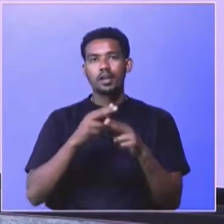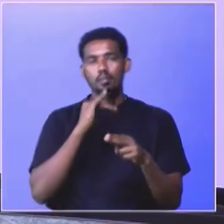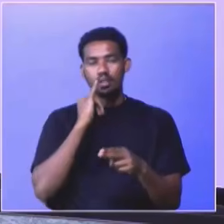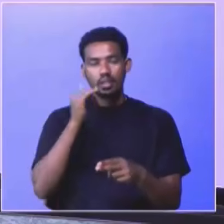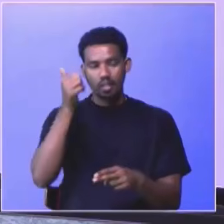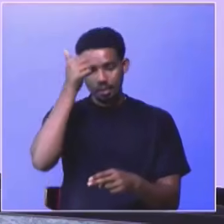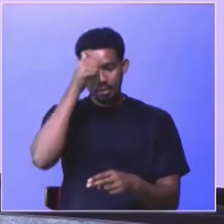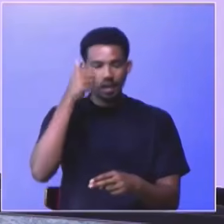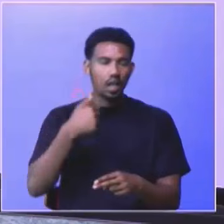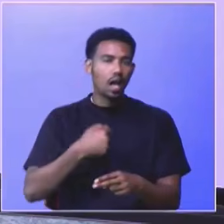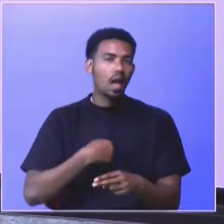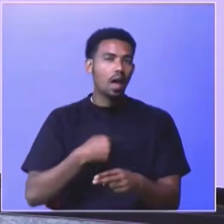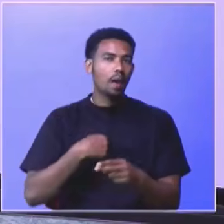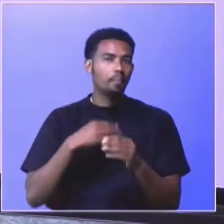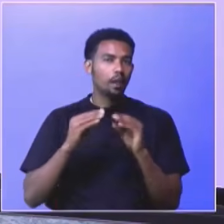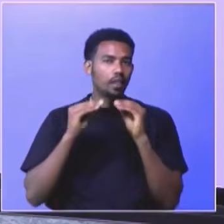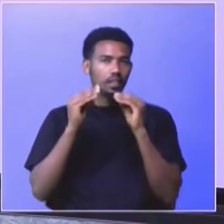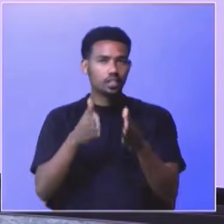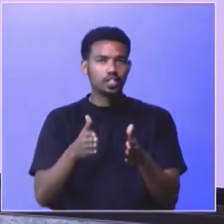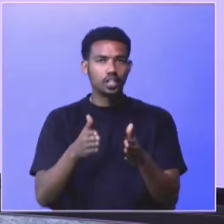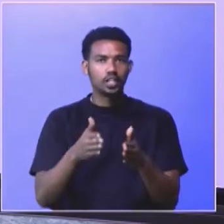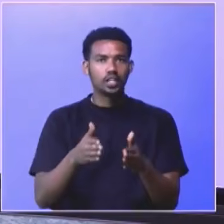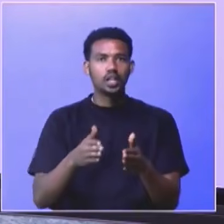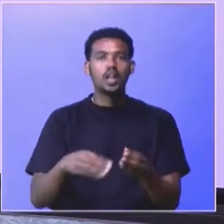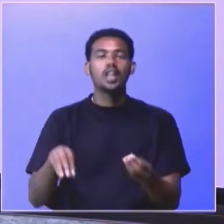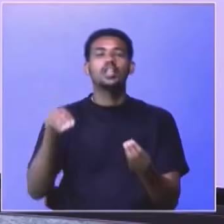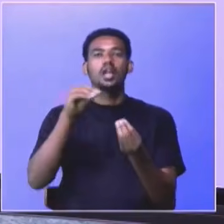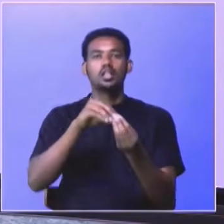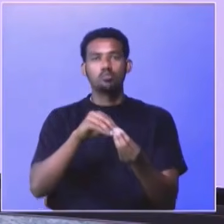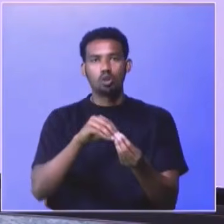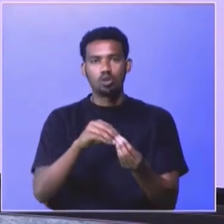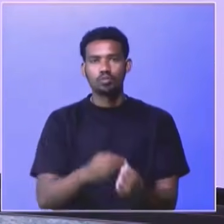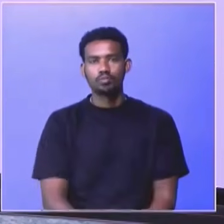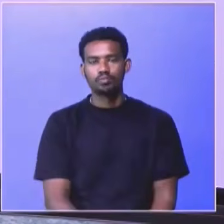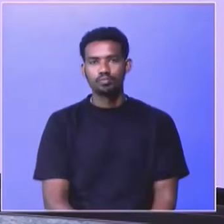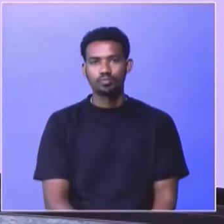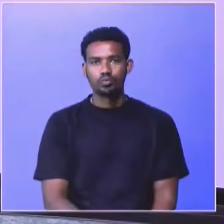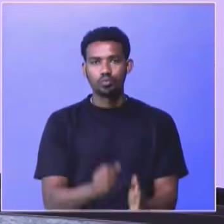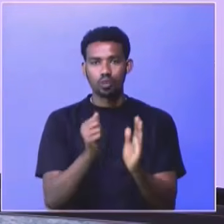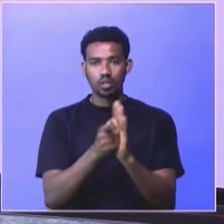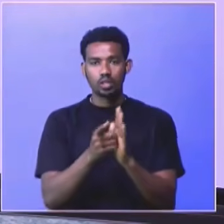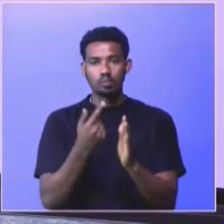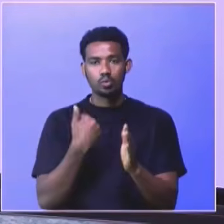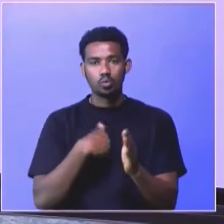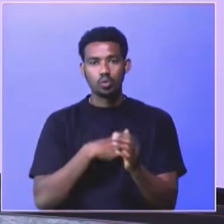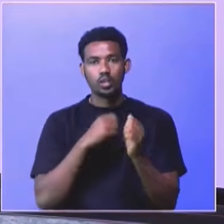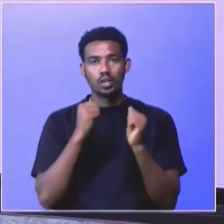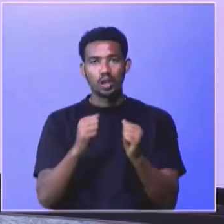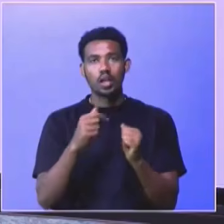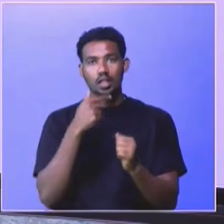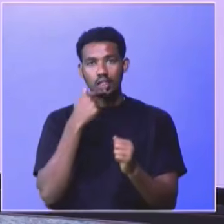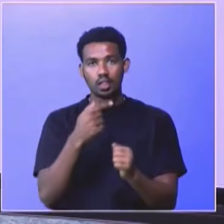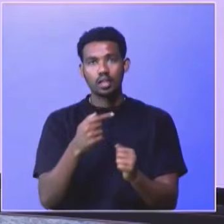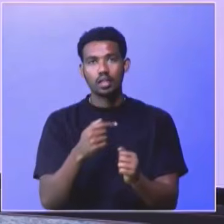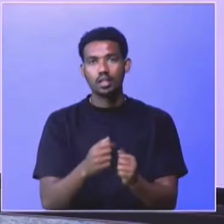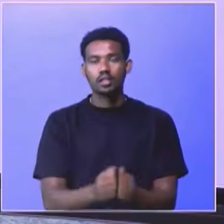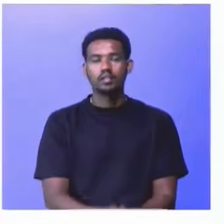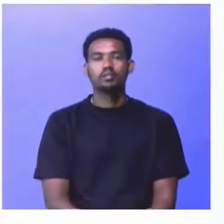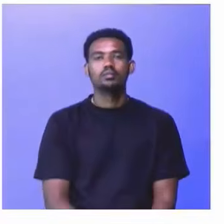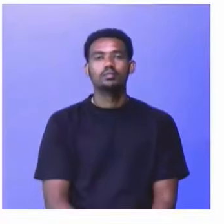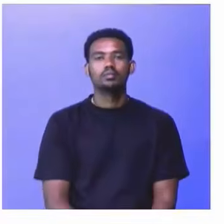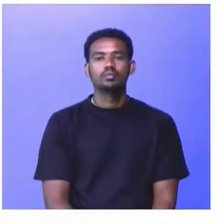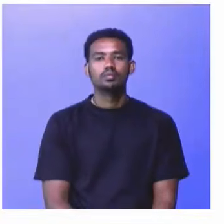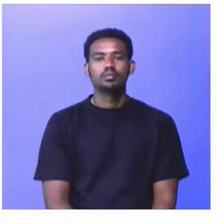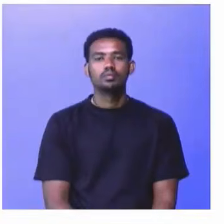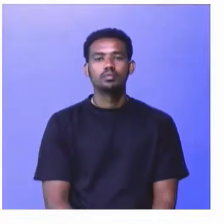Abel. I am a teacher. Let us add more. For example, we can say here, for example, Abel, and